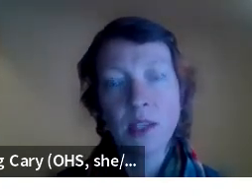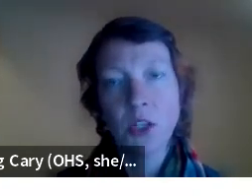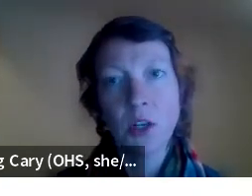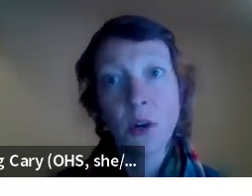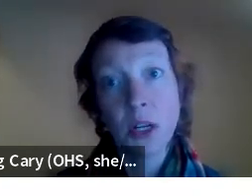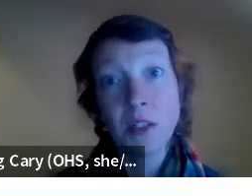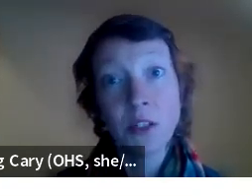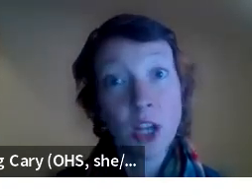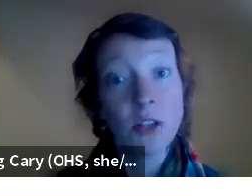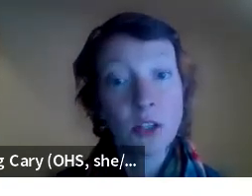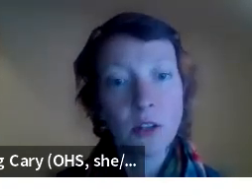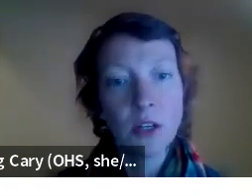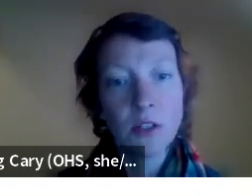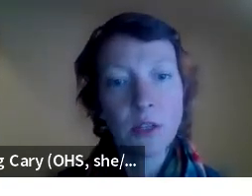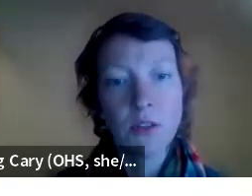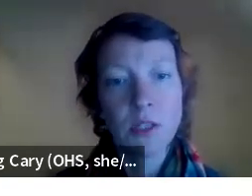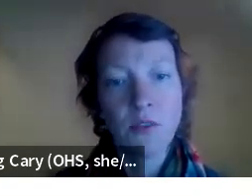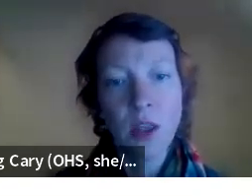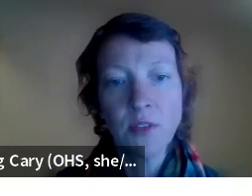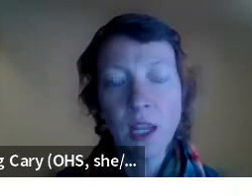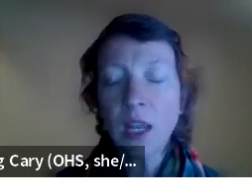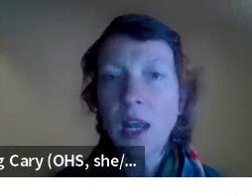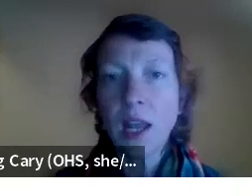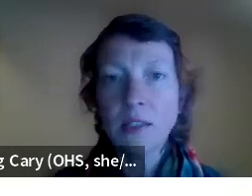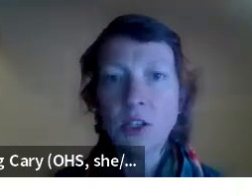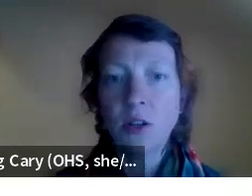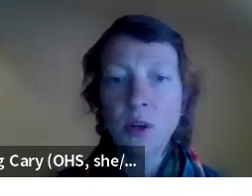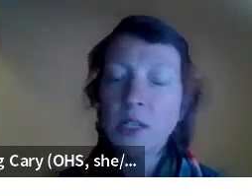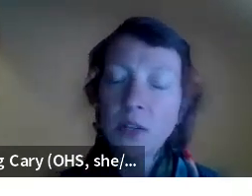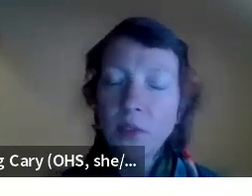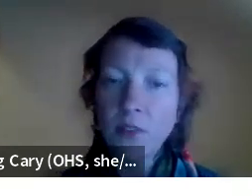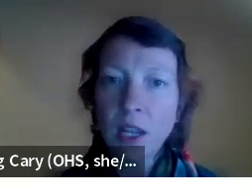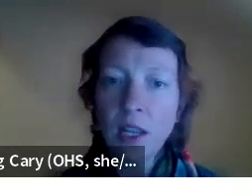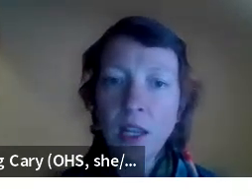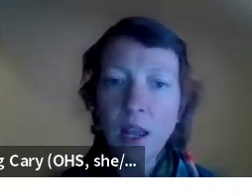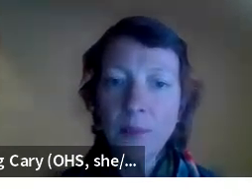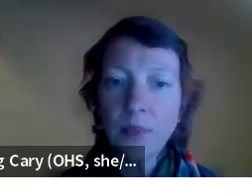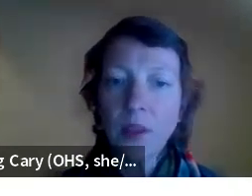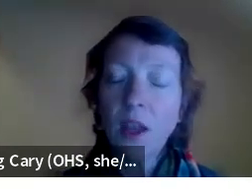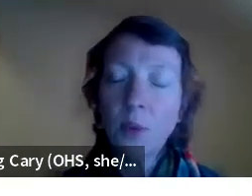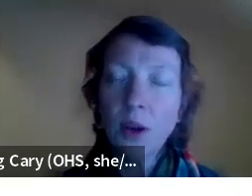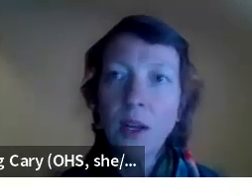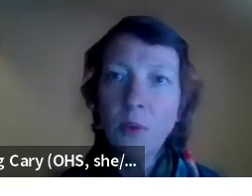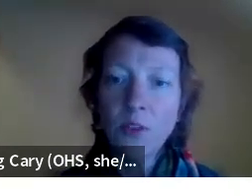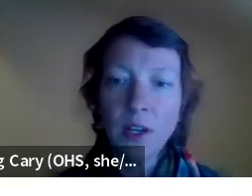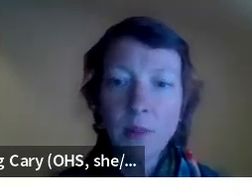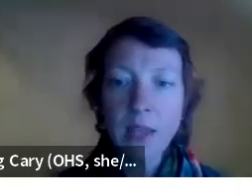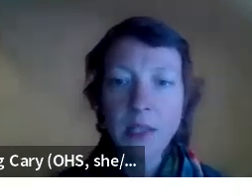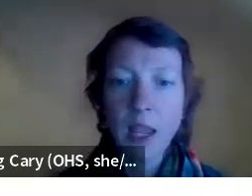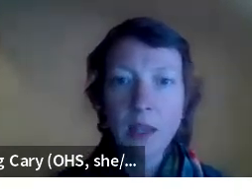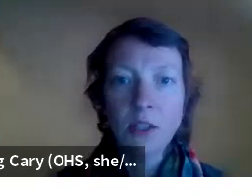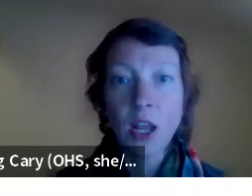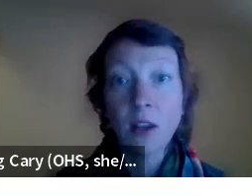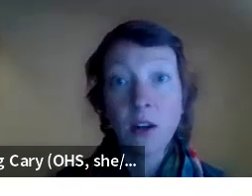for isolation and quarantine changed earlier to reduce to the 5-day isolation and quarantine and 5-day of wearing a well-fitting